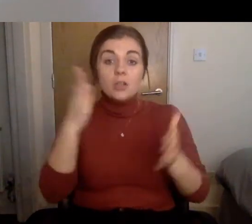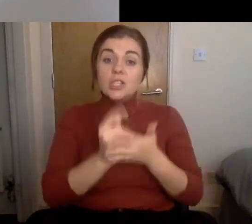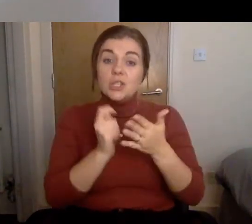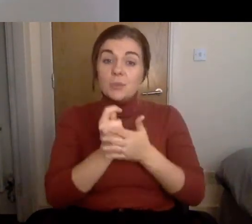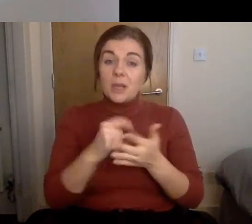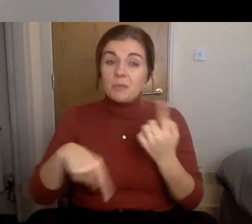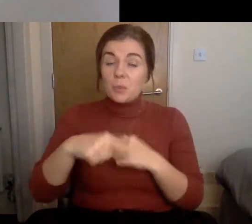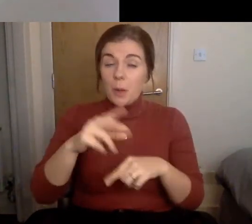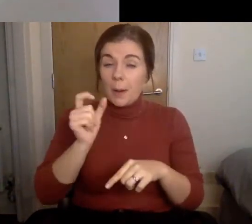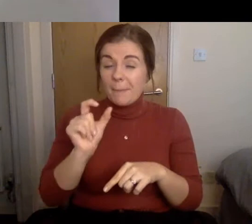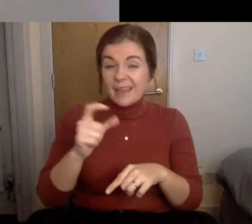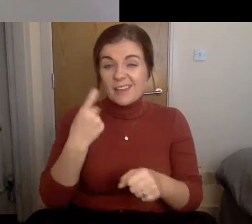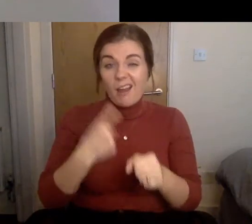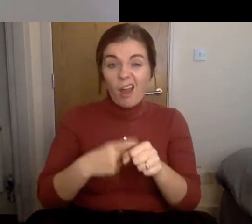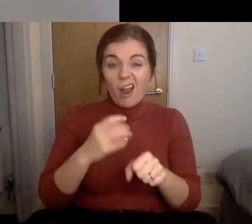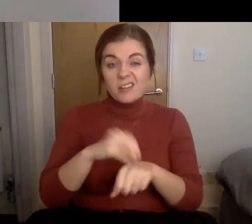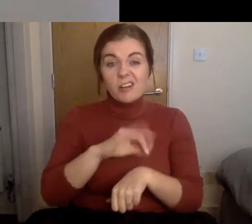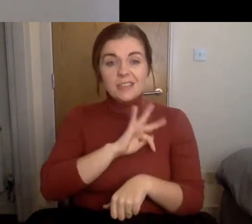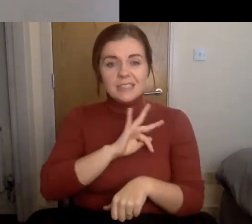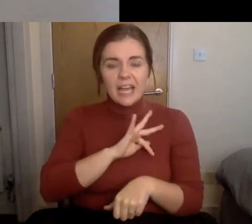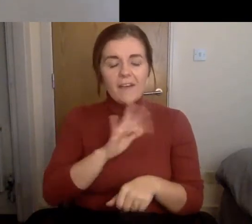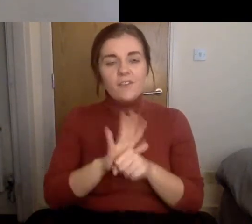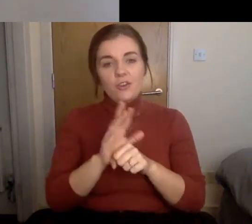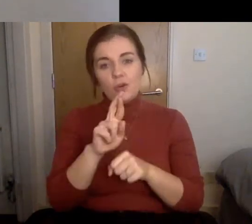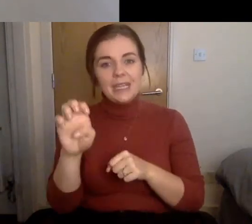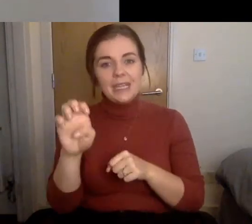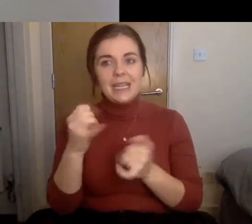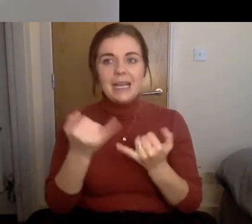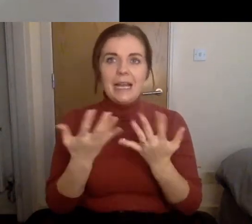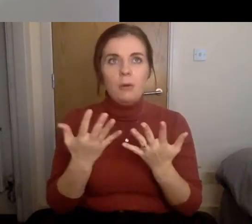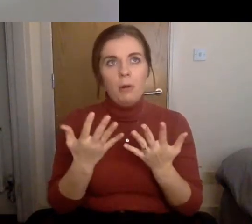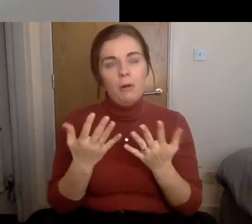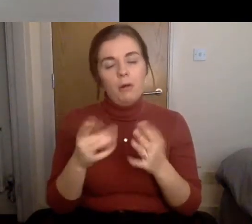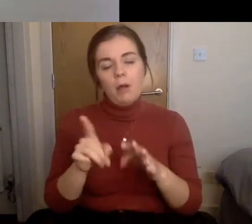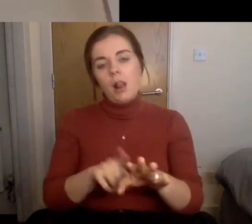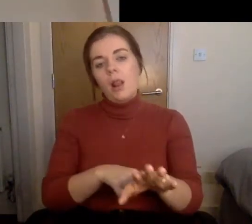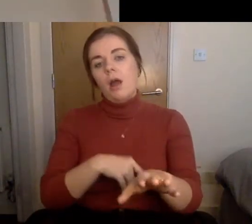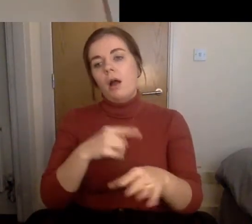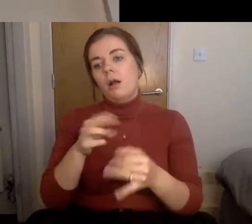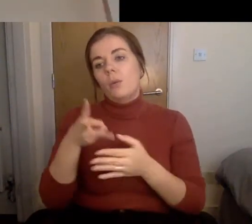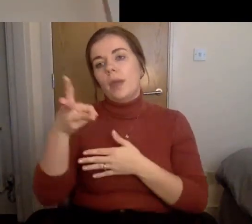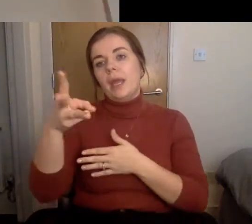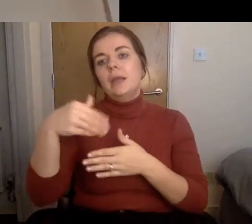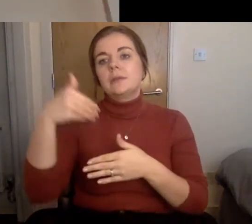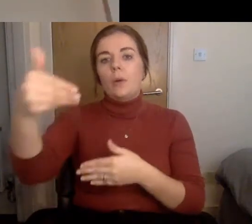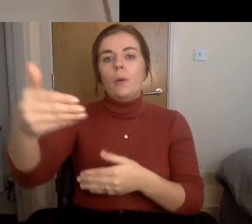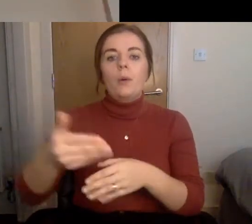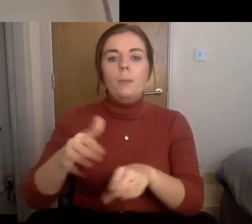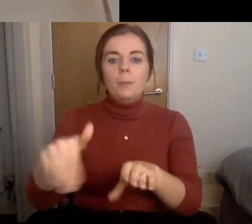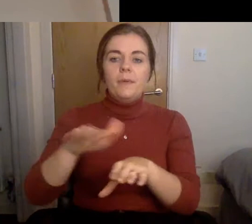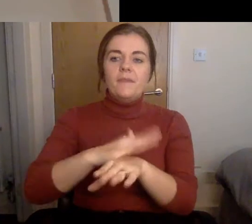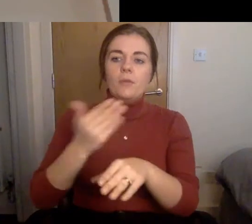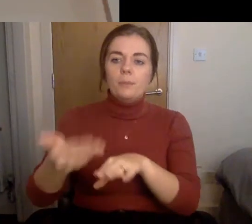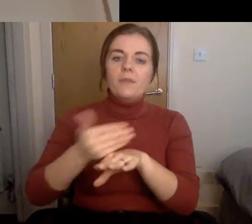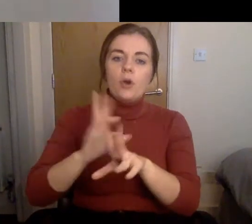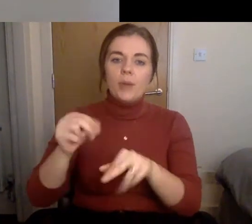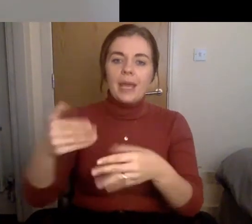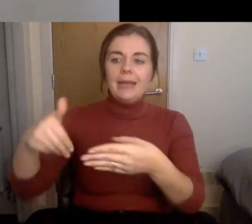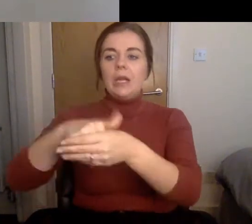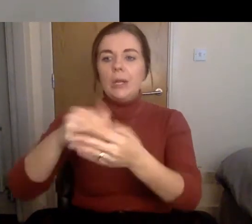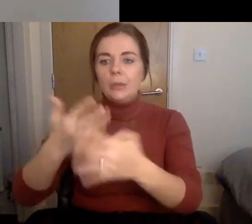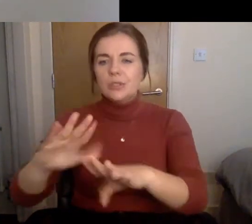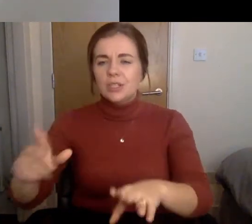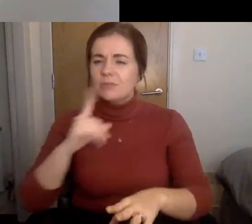on ourselves in terms of religious education and say, oh, we've, you know, such a long way to go in terms of including kids of different faiths, but it's really